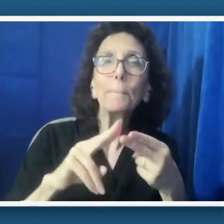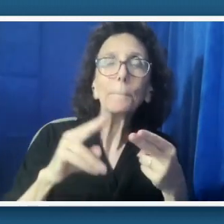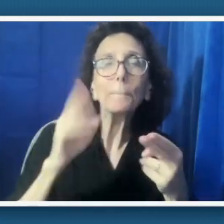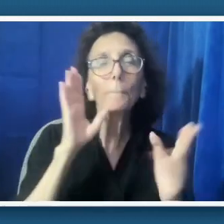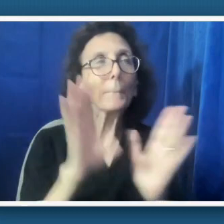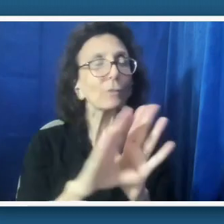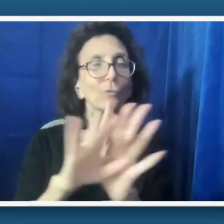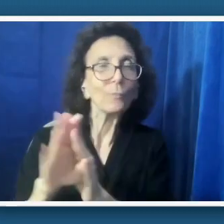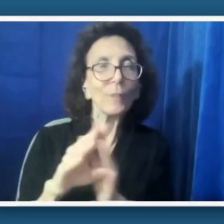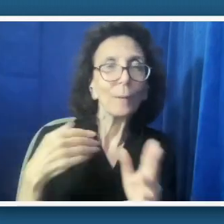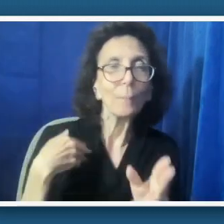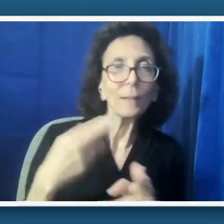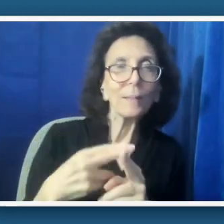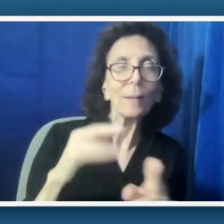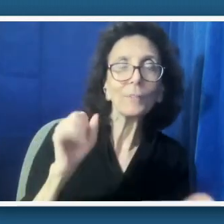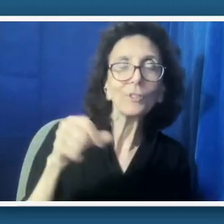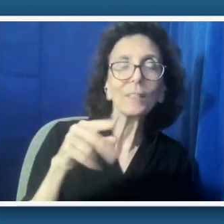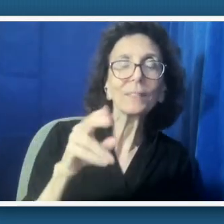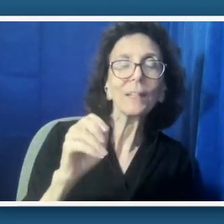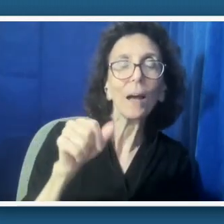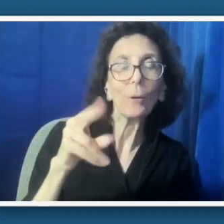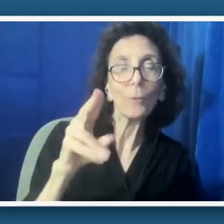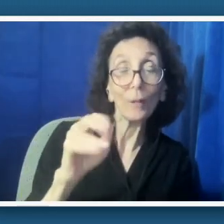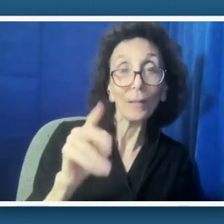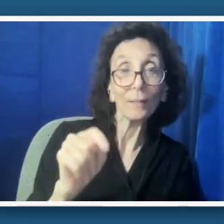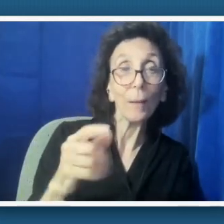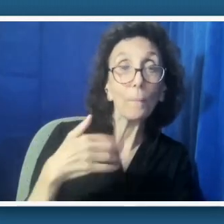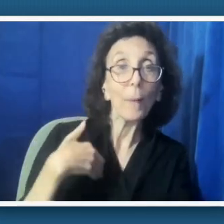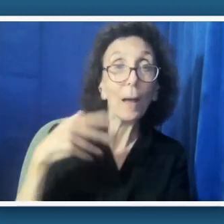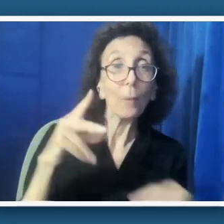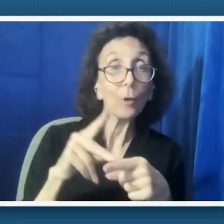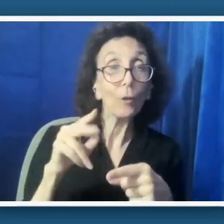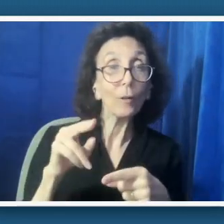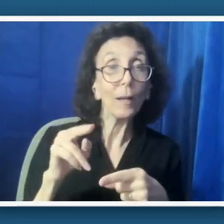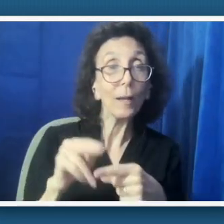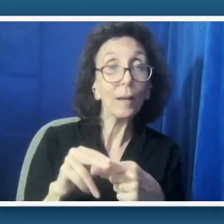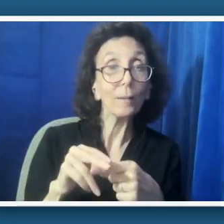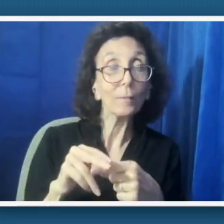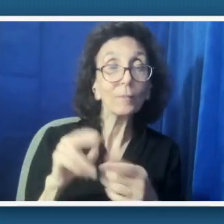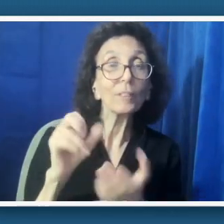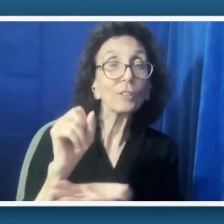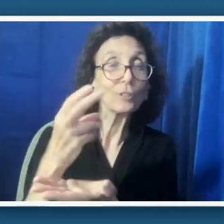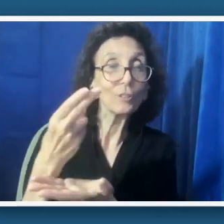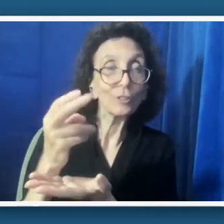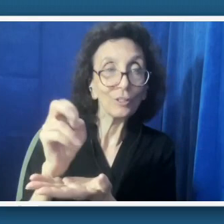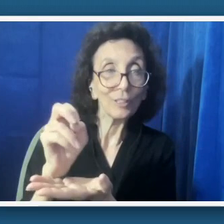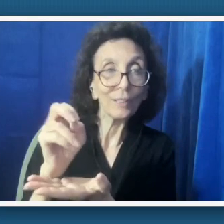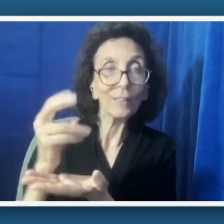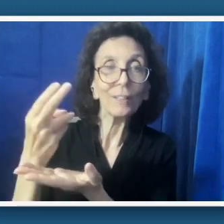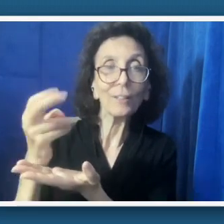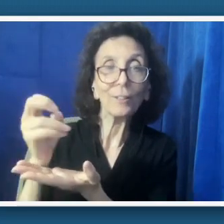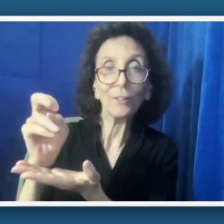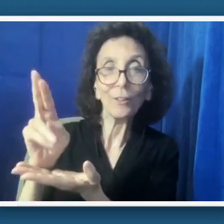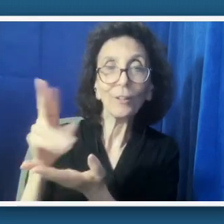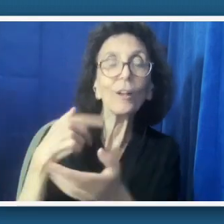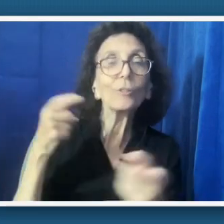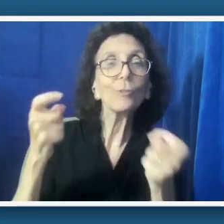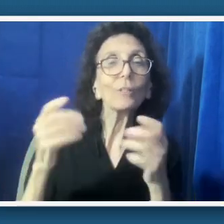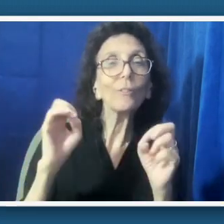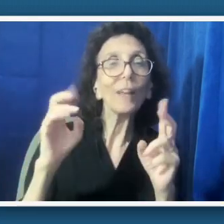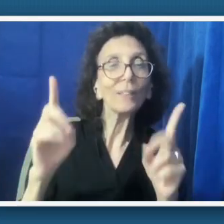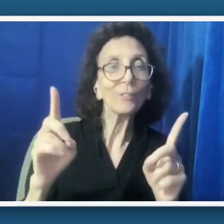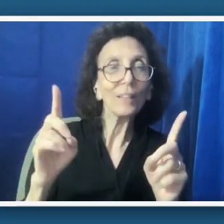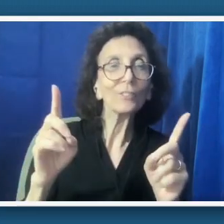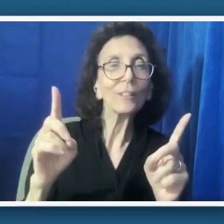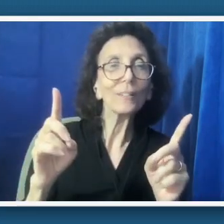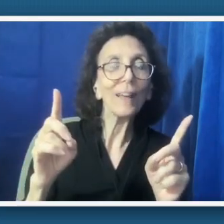My name is Jessie Aucoin, and I use she, her pronouns. I'm the Director of Education